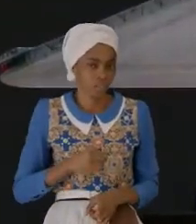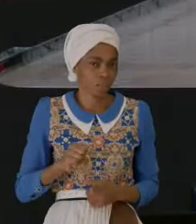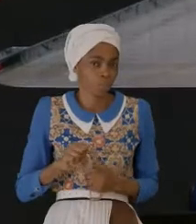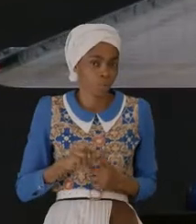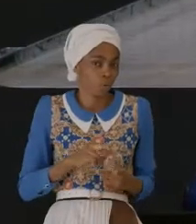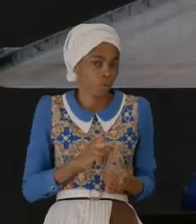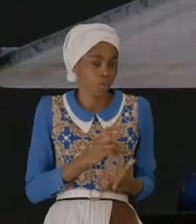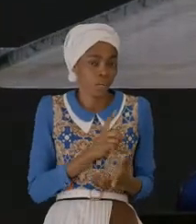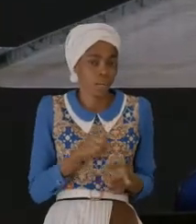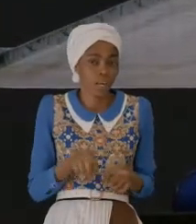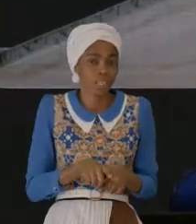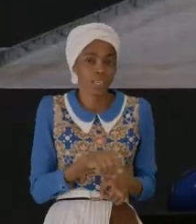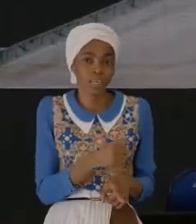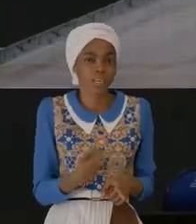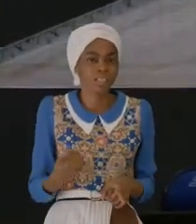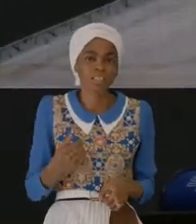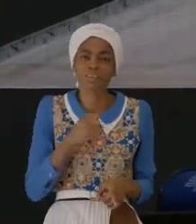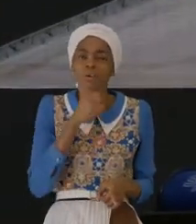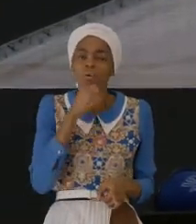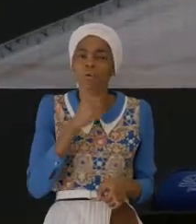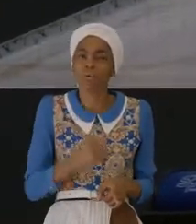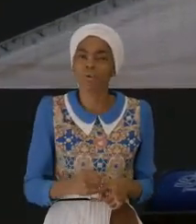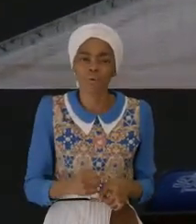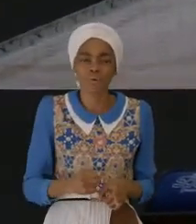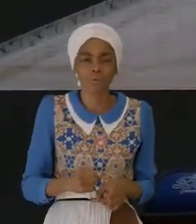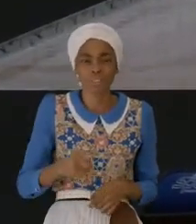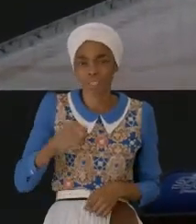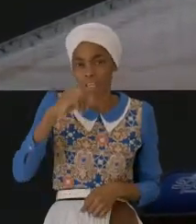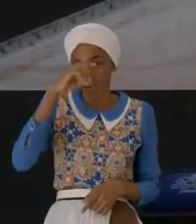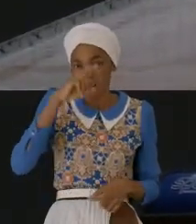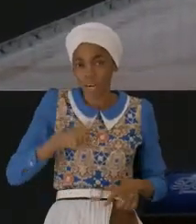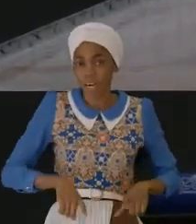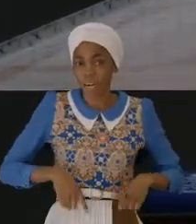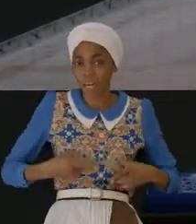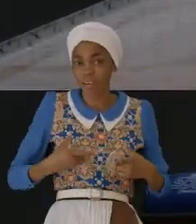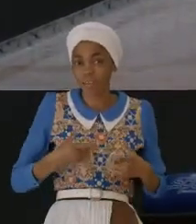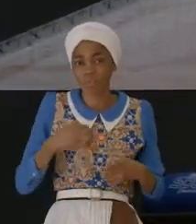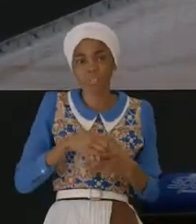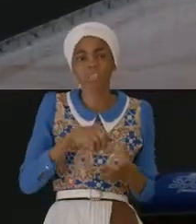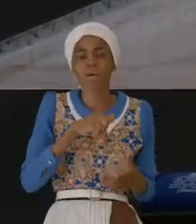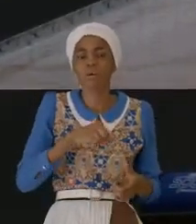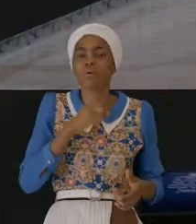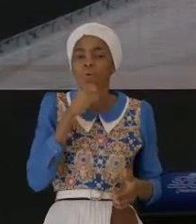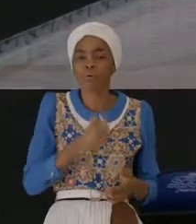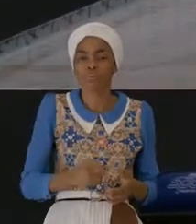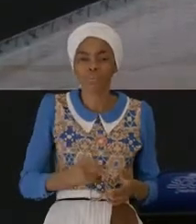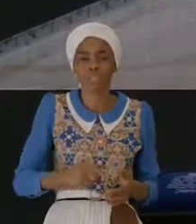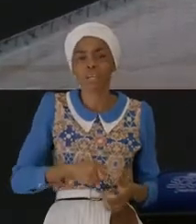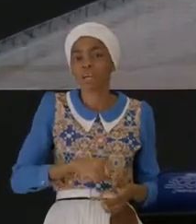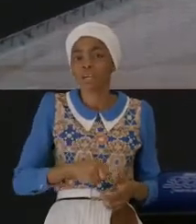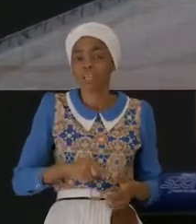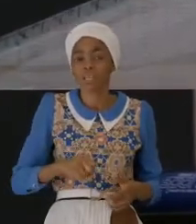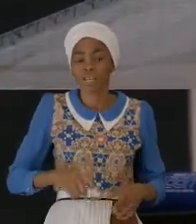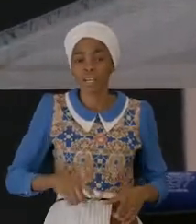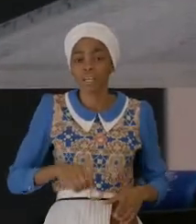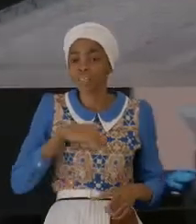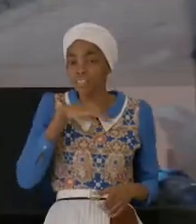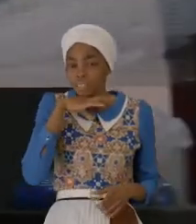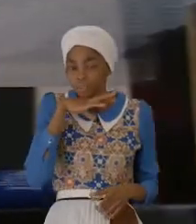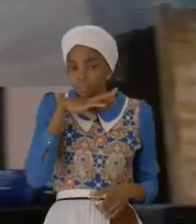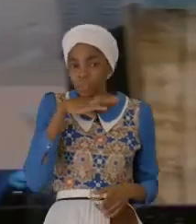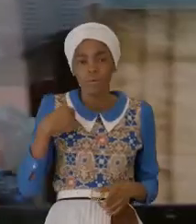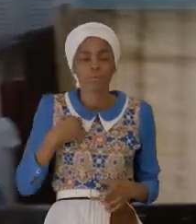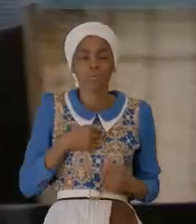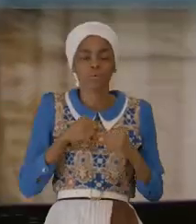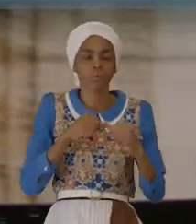of the old lives in our old the privity we keep on running the race